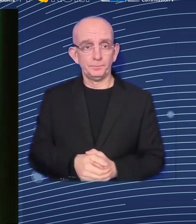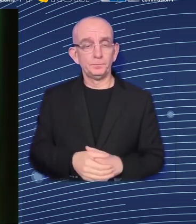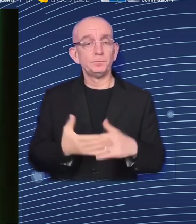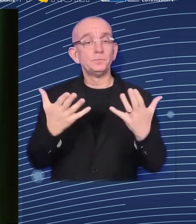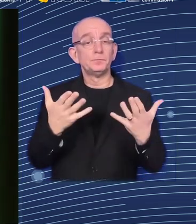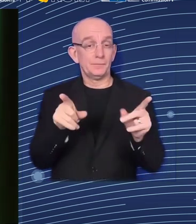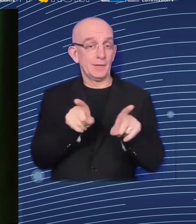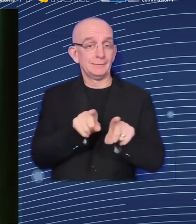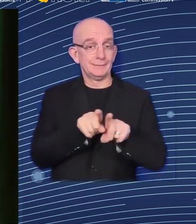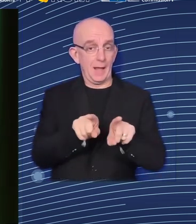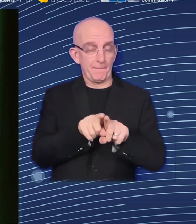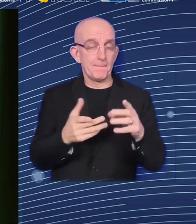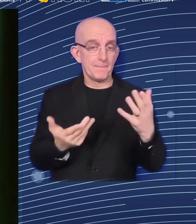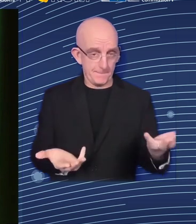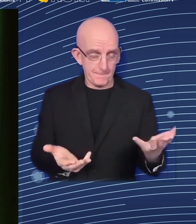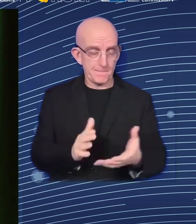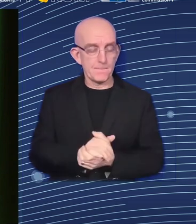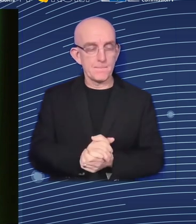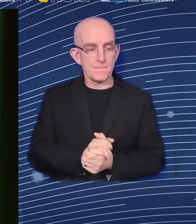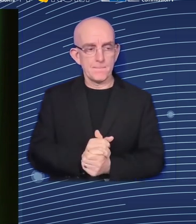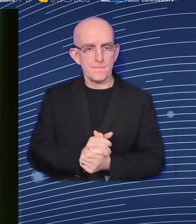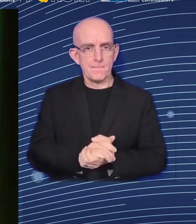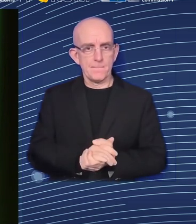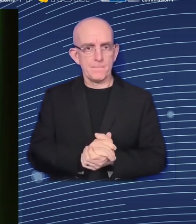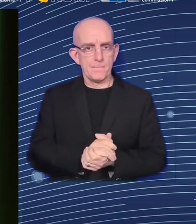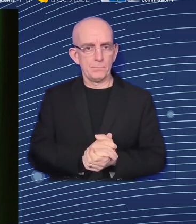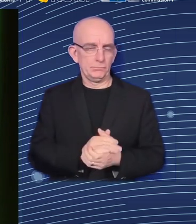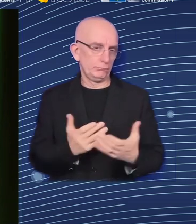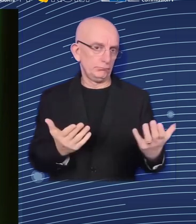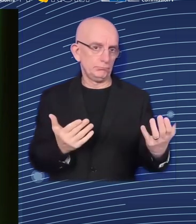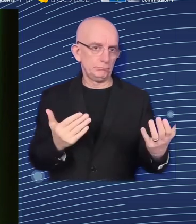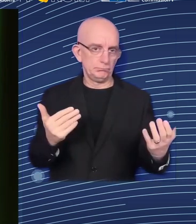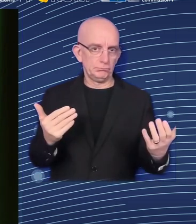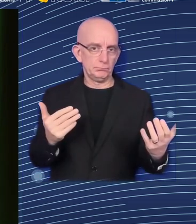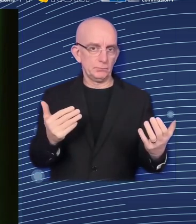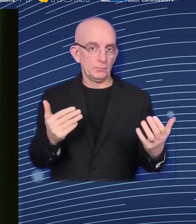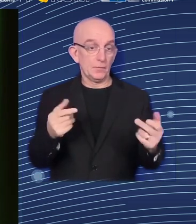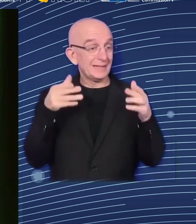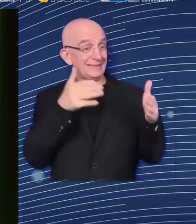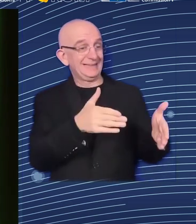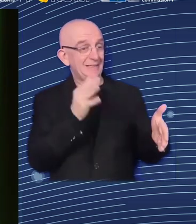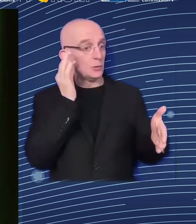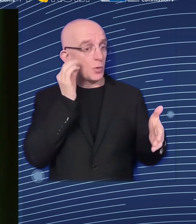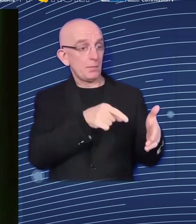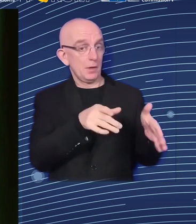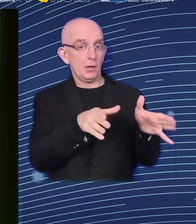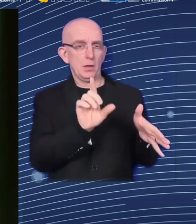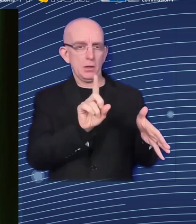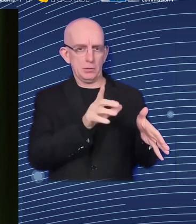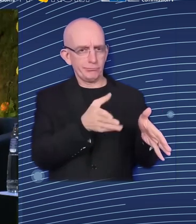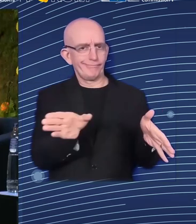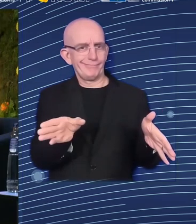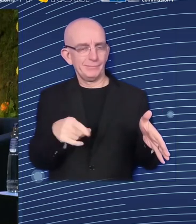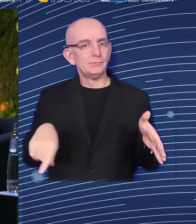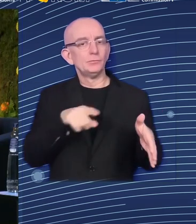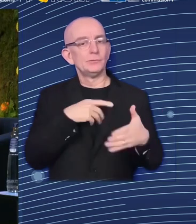services for public employment services. And we find that not only women, but also in other underrepresented groups, like, for